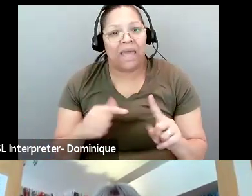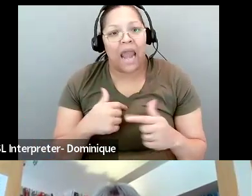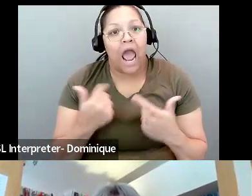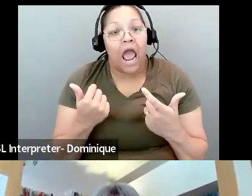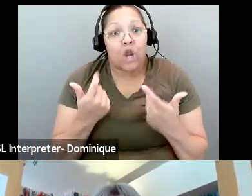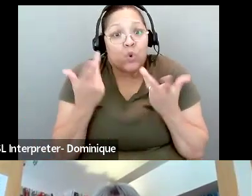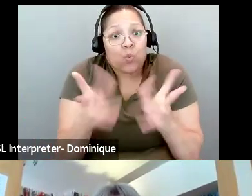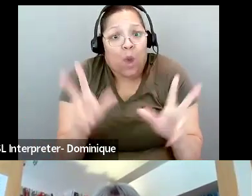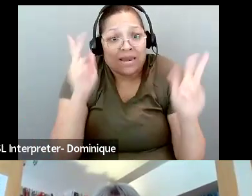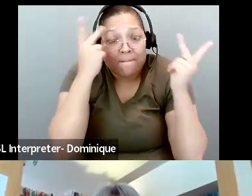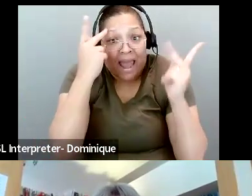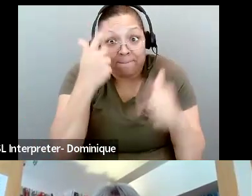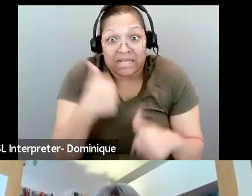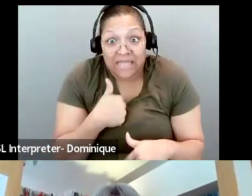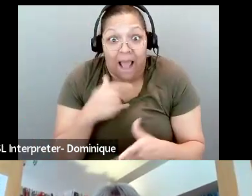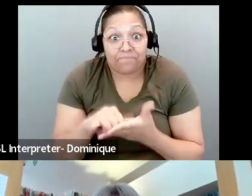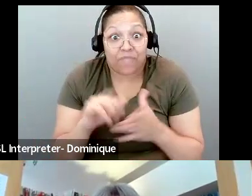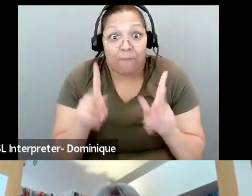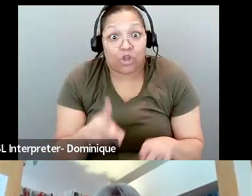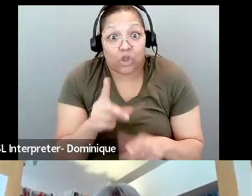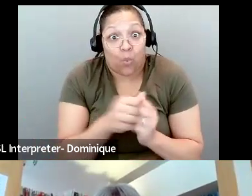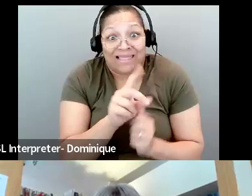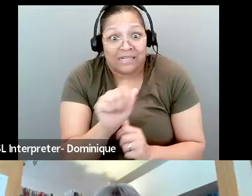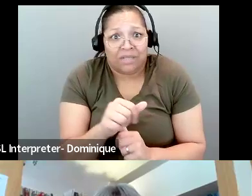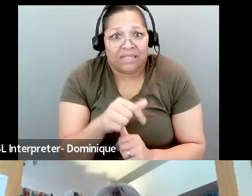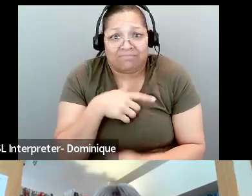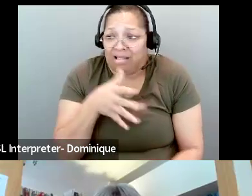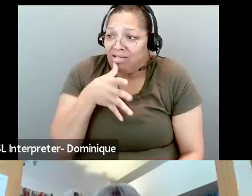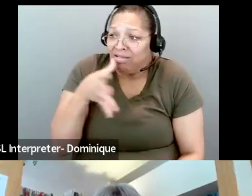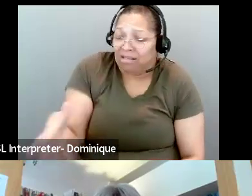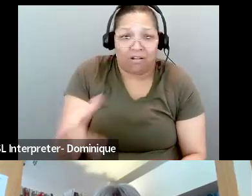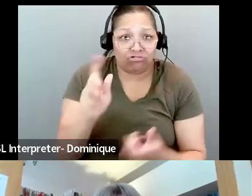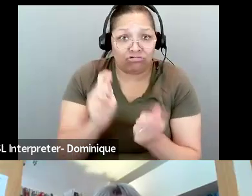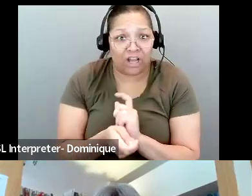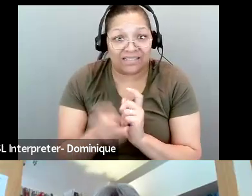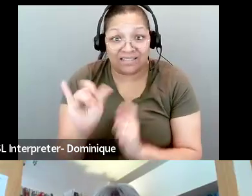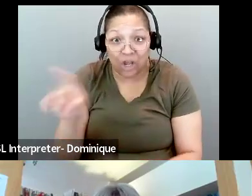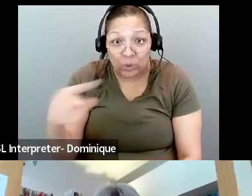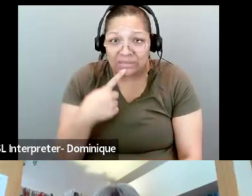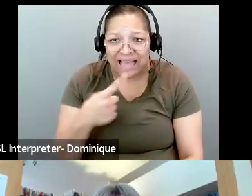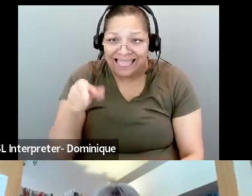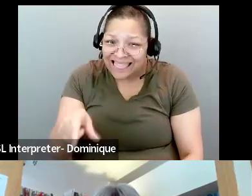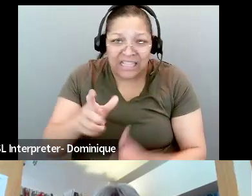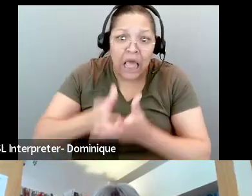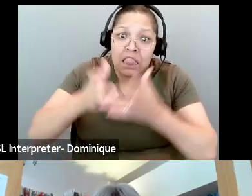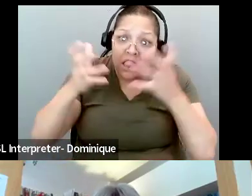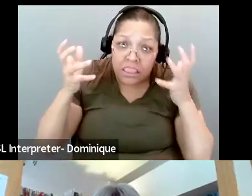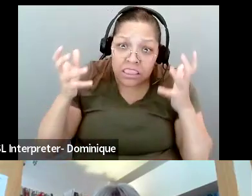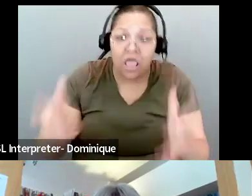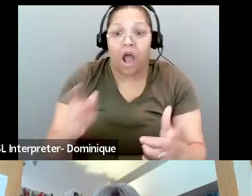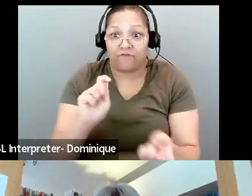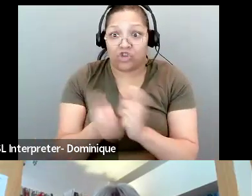from panicking because I am one of those people with a disability that does not like change. And this is, like you said, a lot of change really